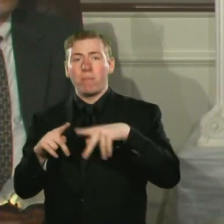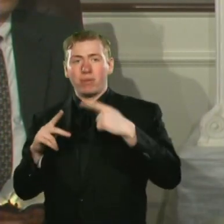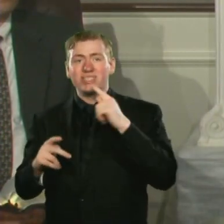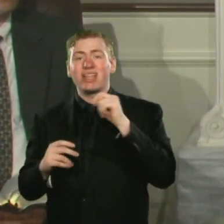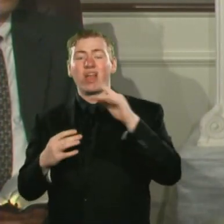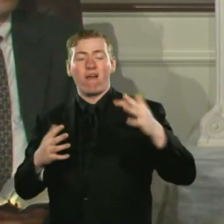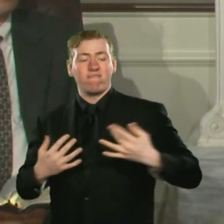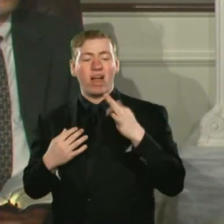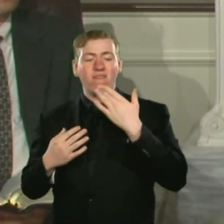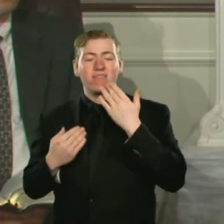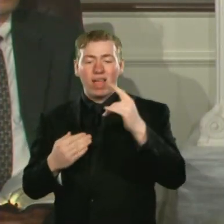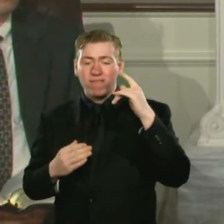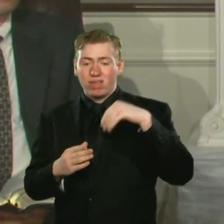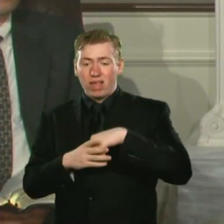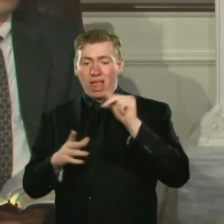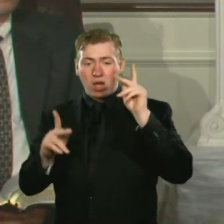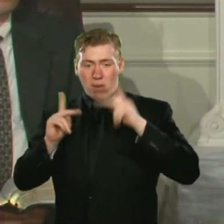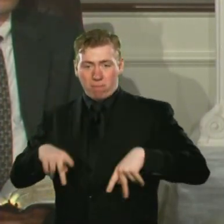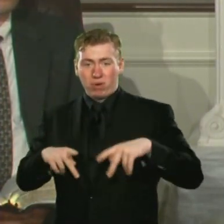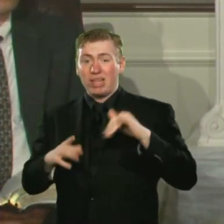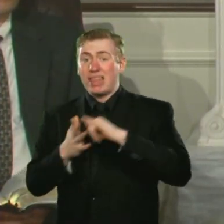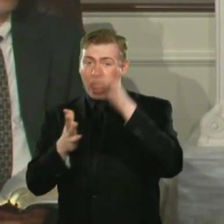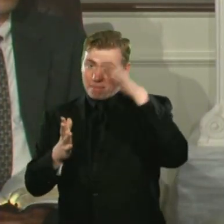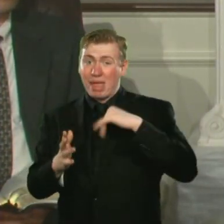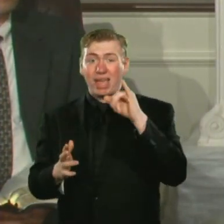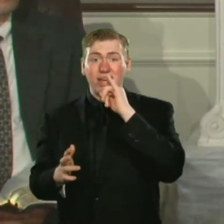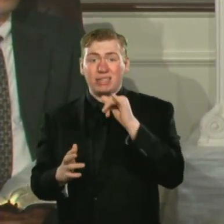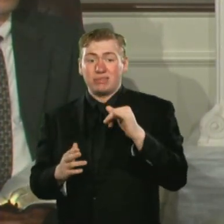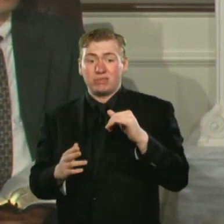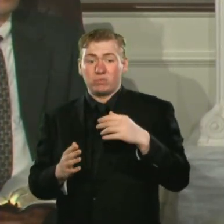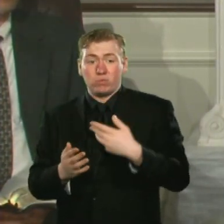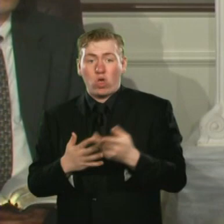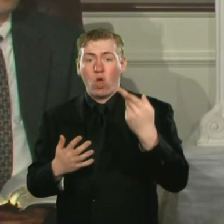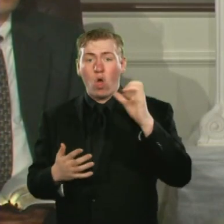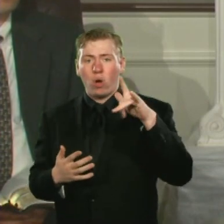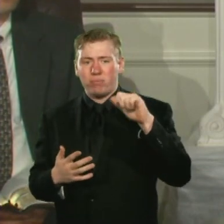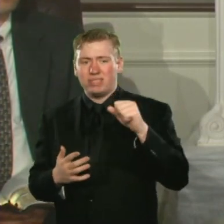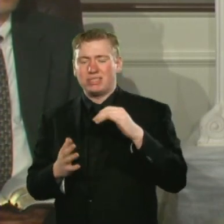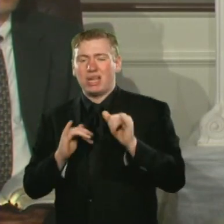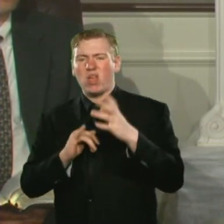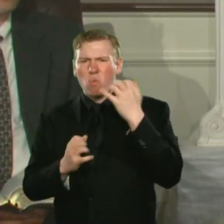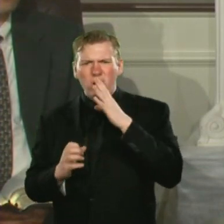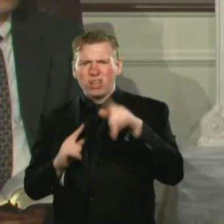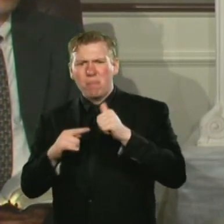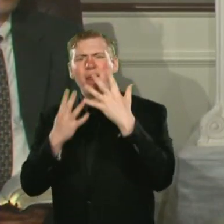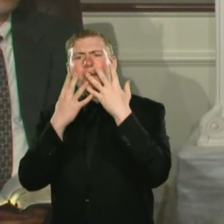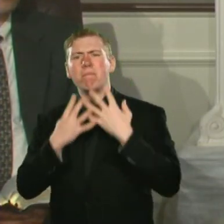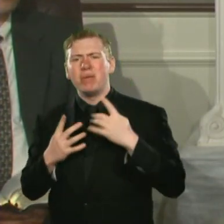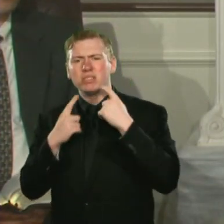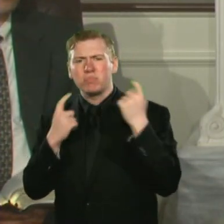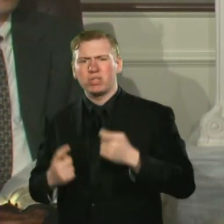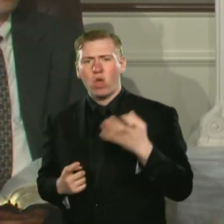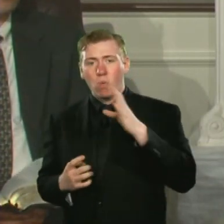the heart of a man, that man is well nigh hopeless. You want to talk about a miserable sin? You want to talk